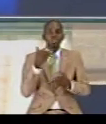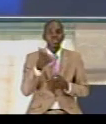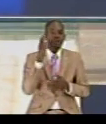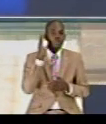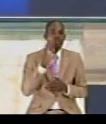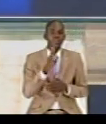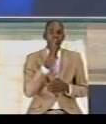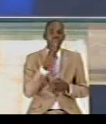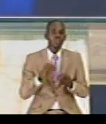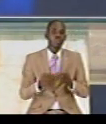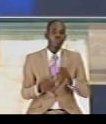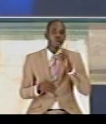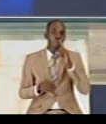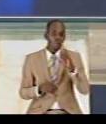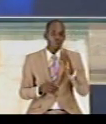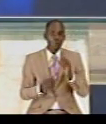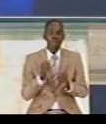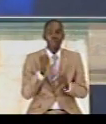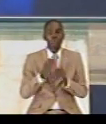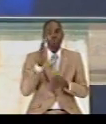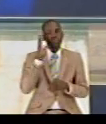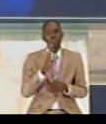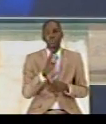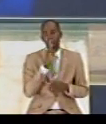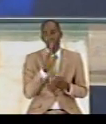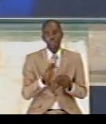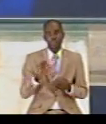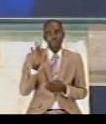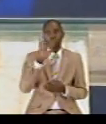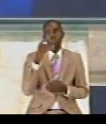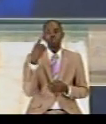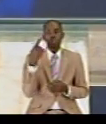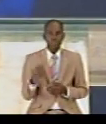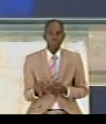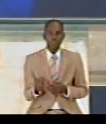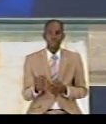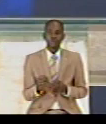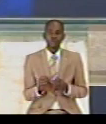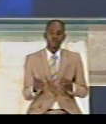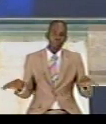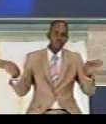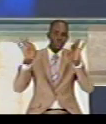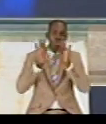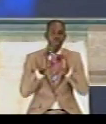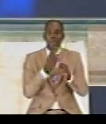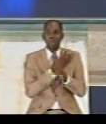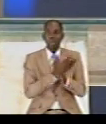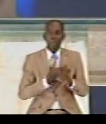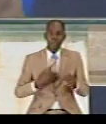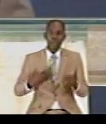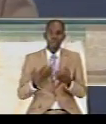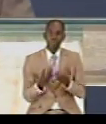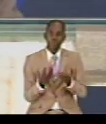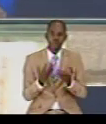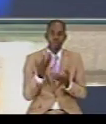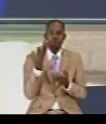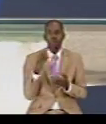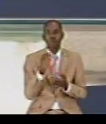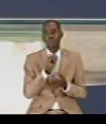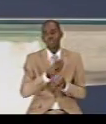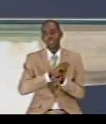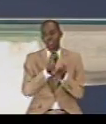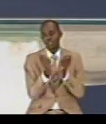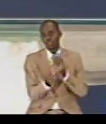number one, which will be spiritual, the priority and the pursuit of a transformed soul.